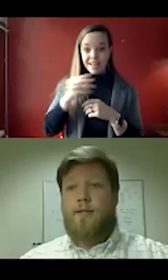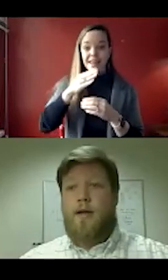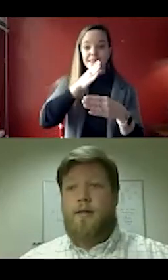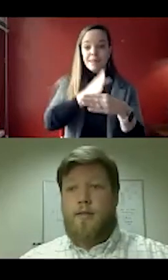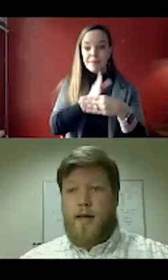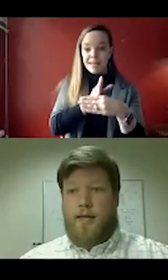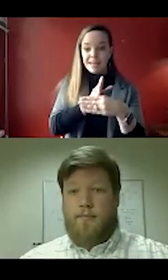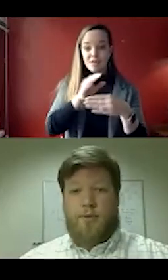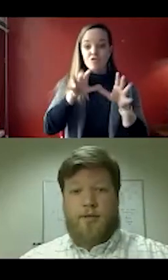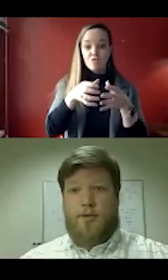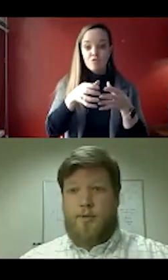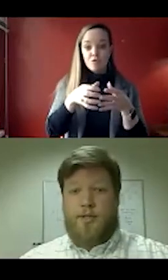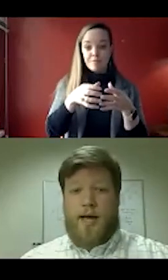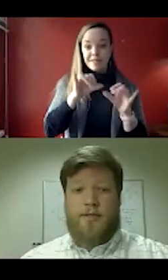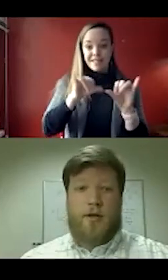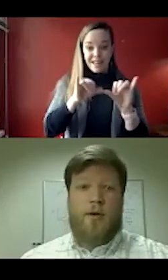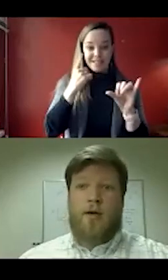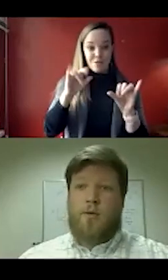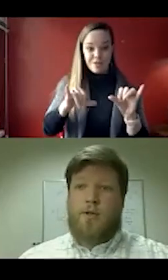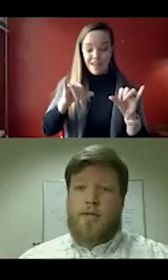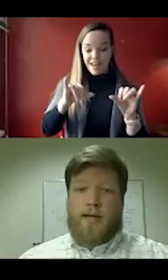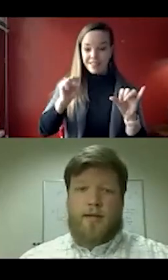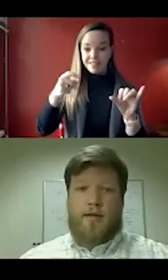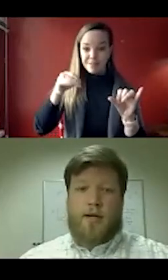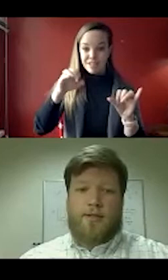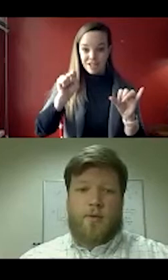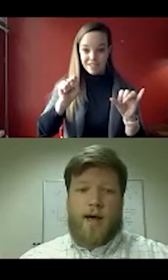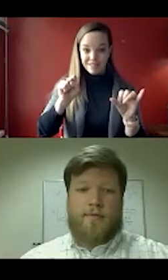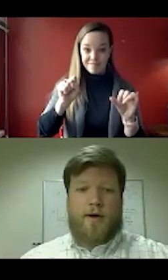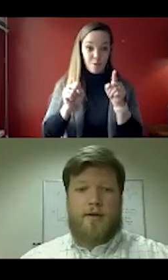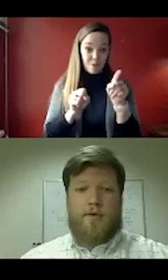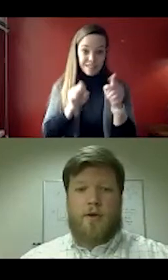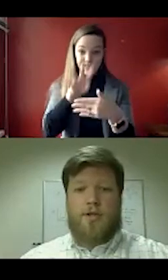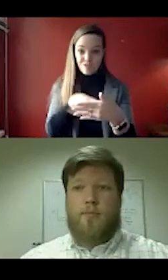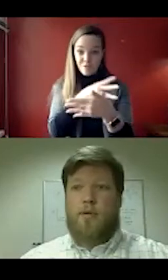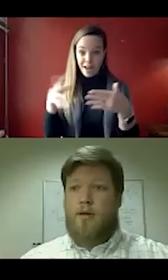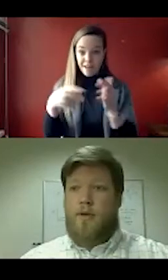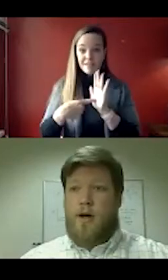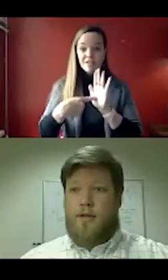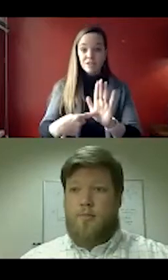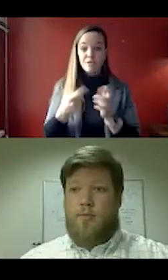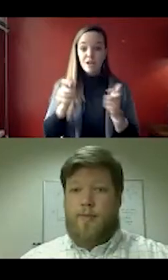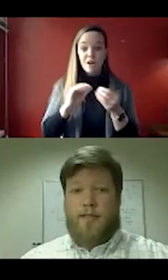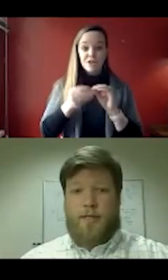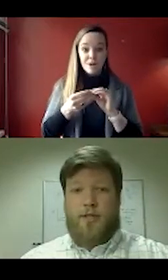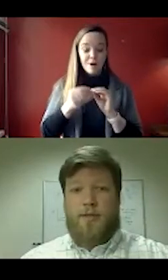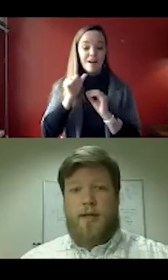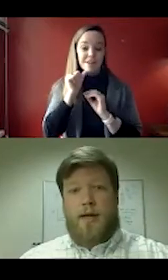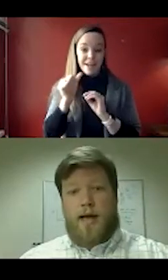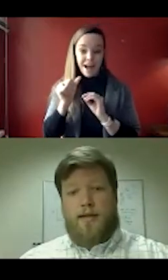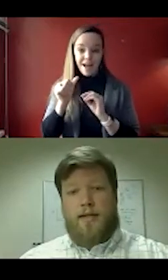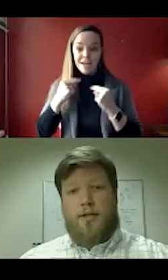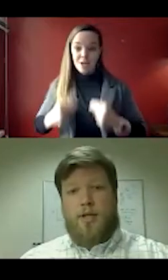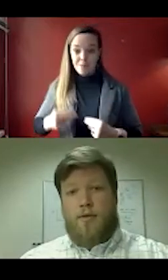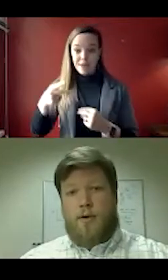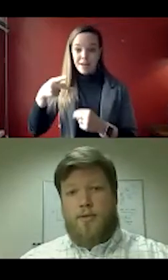size that particular species has. So what you're looking at here is a graph of a large number of non-human primate species.